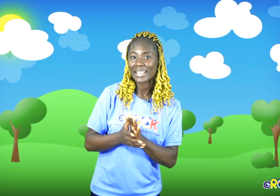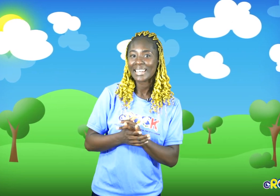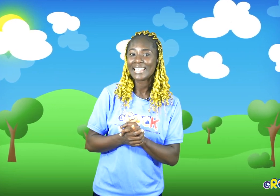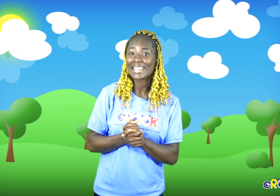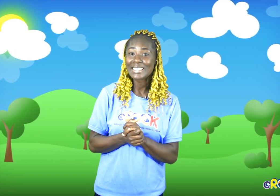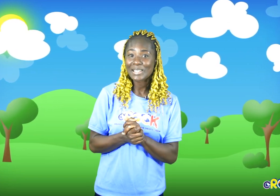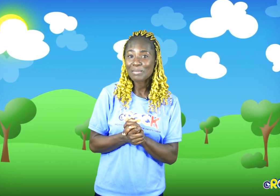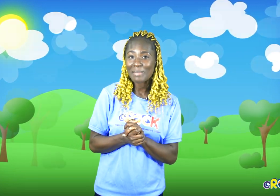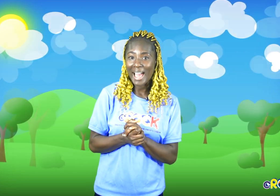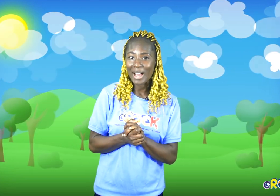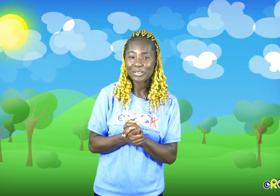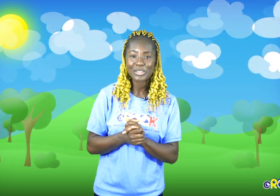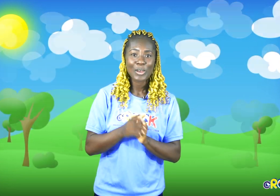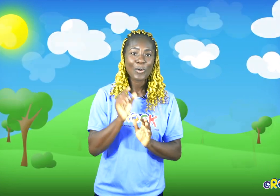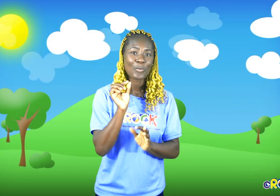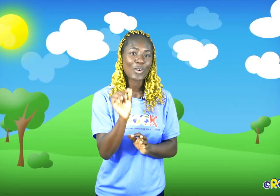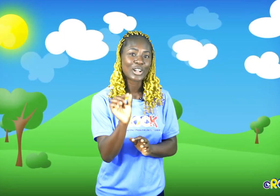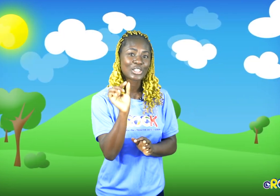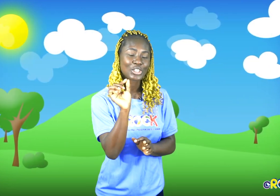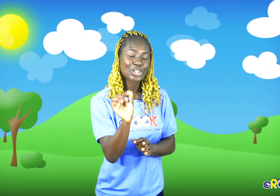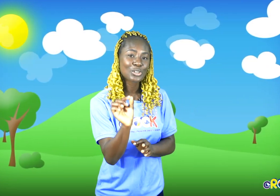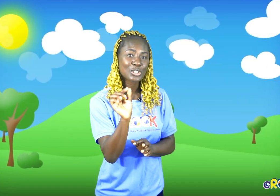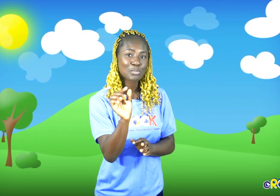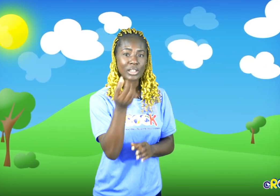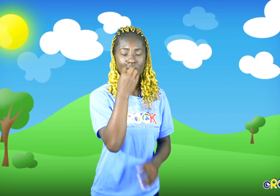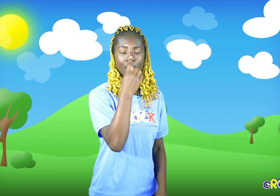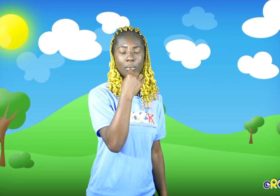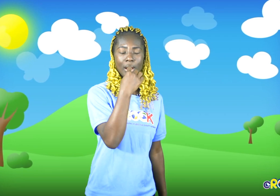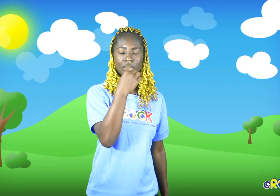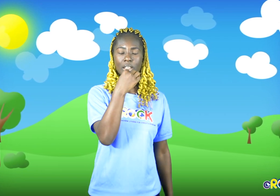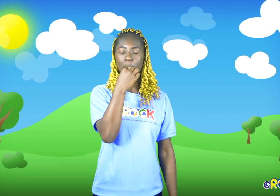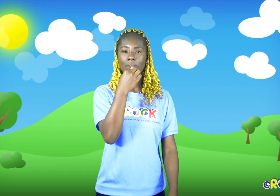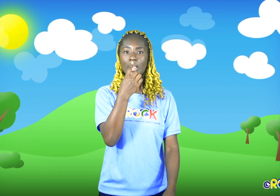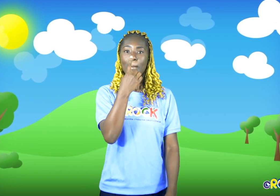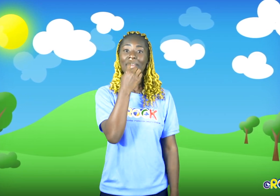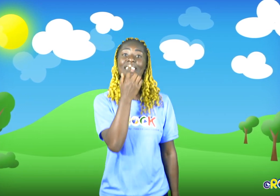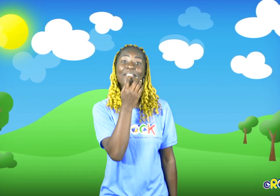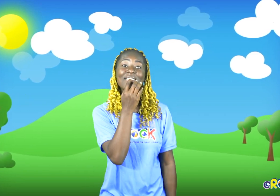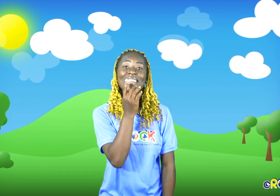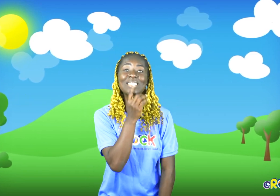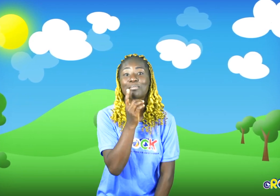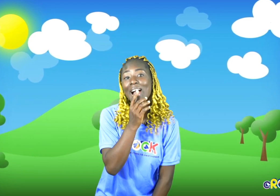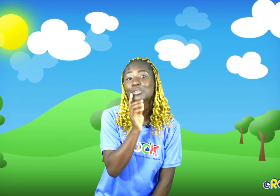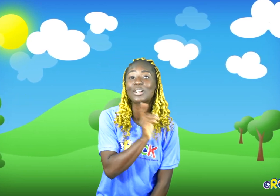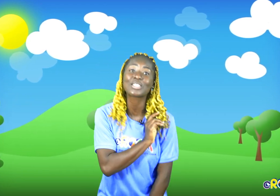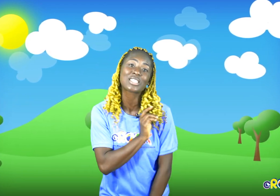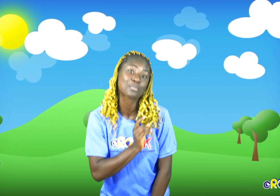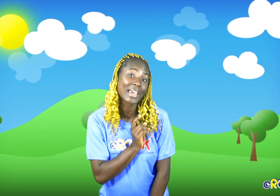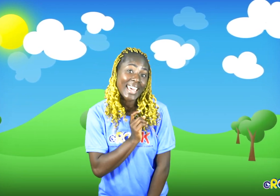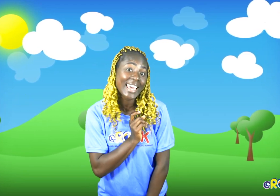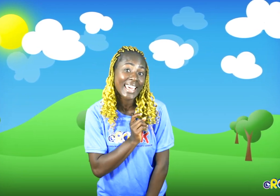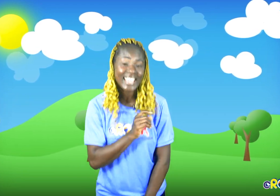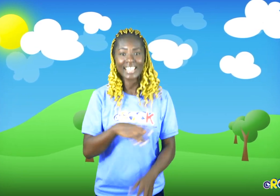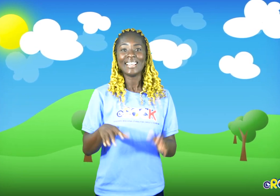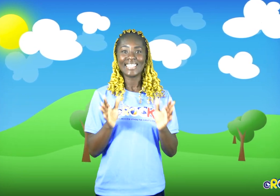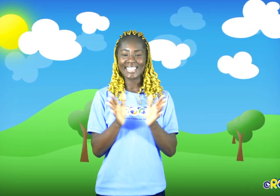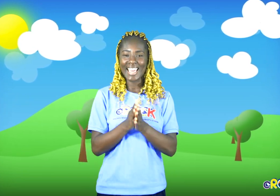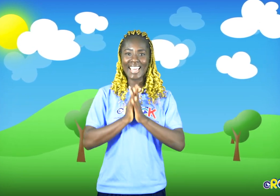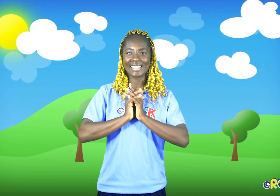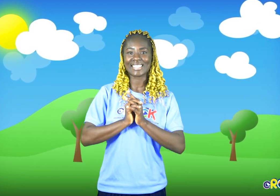careful. Little mouth, what you speak. Tell your mouth. Be careful, little mouth, what you